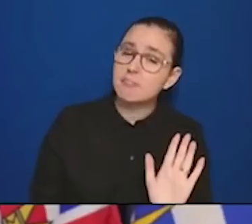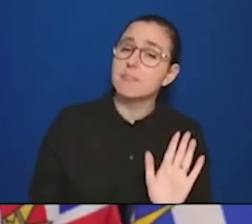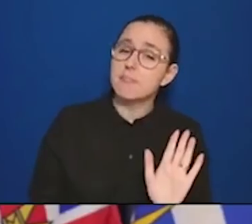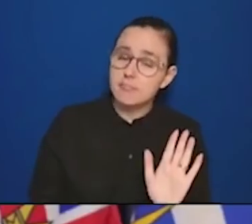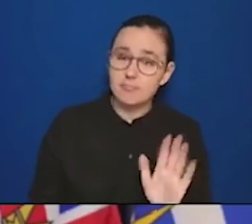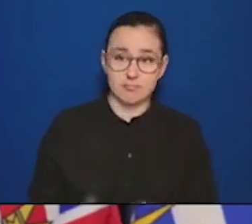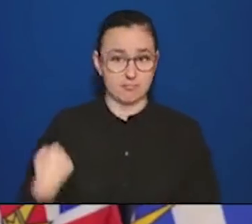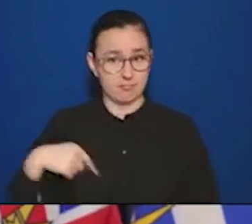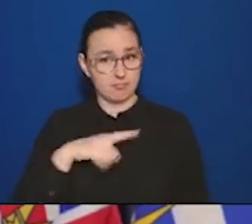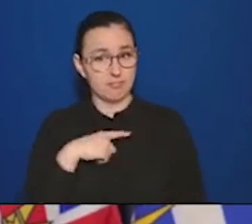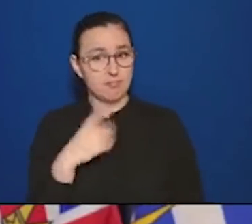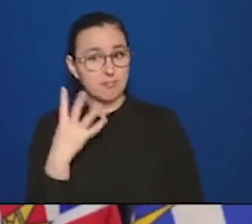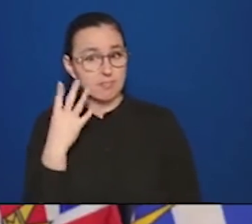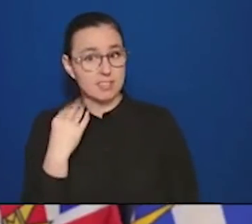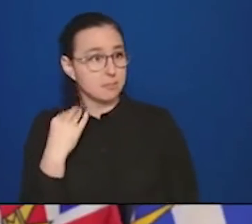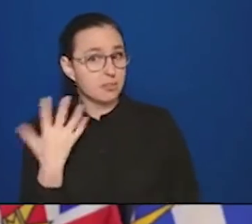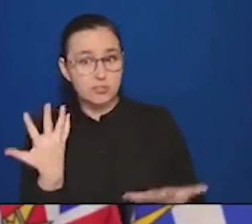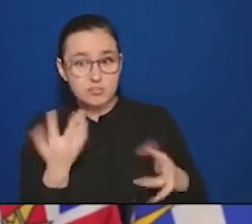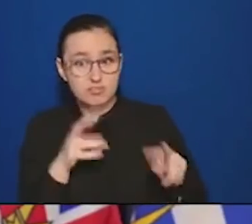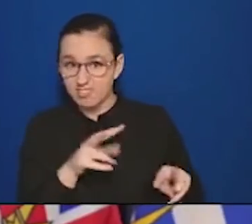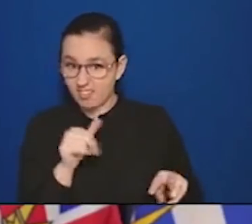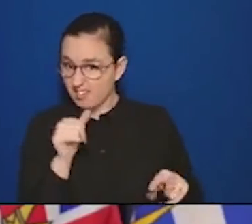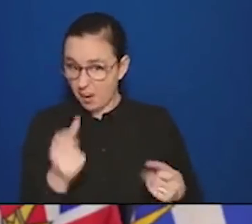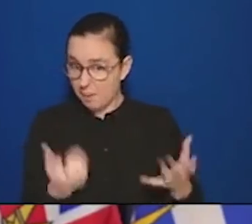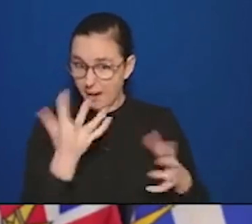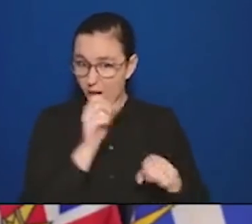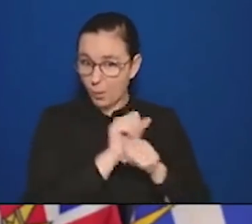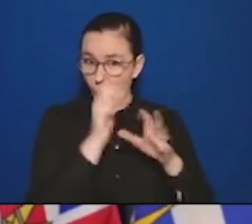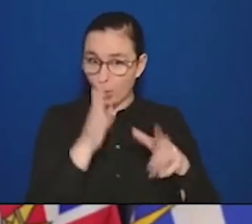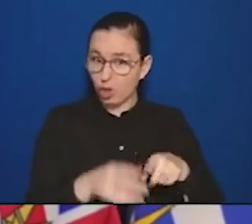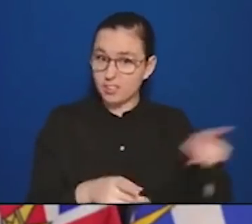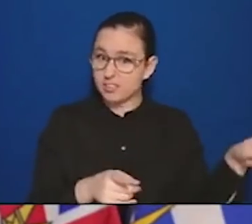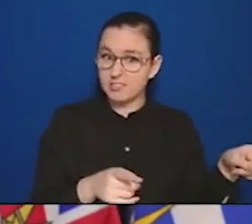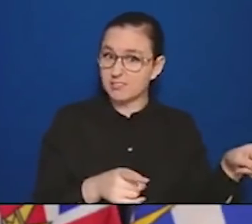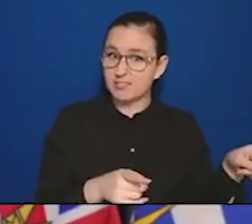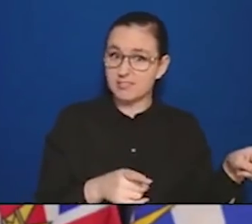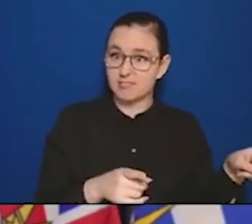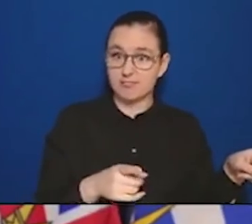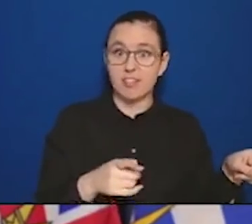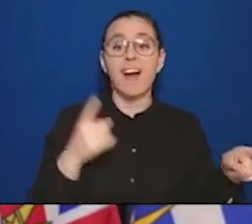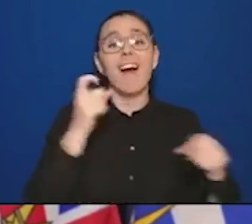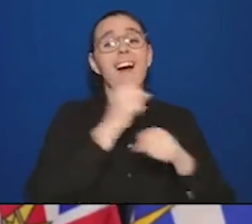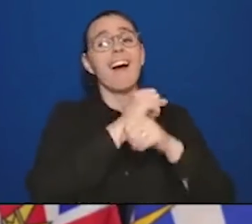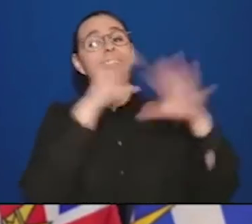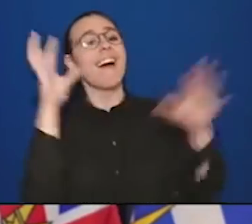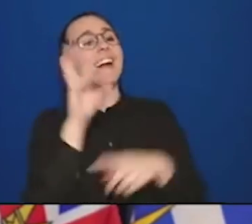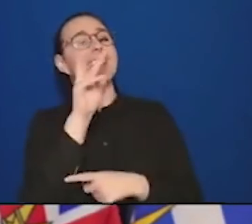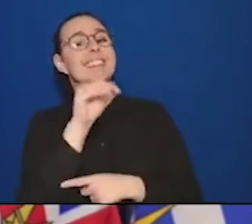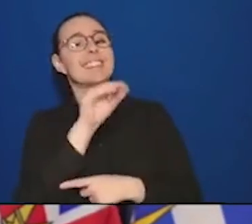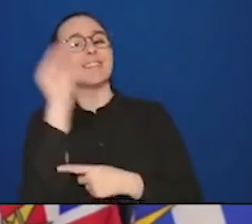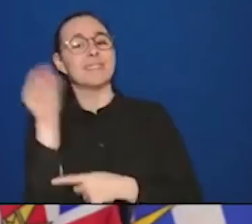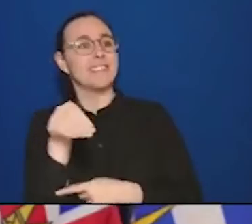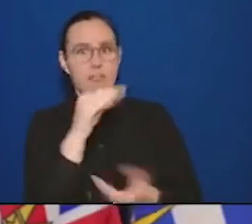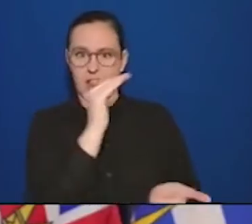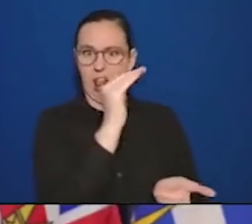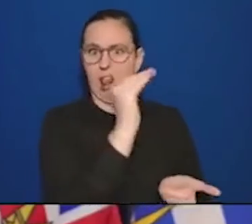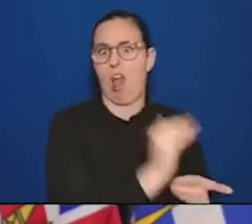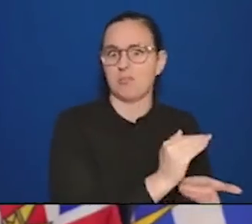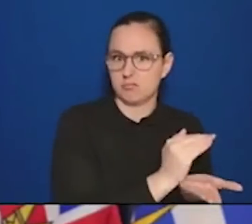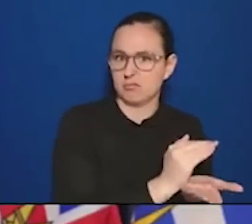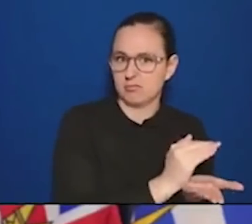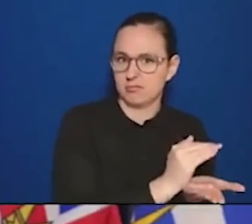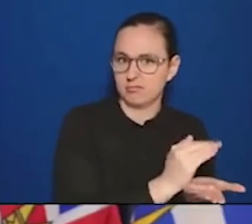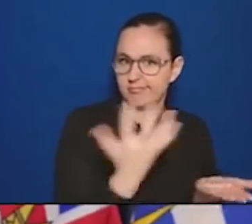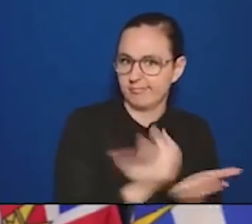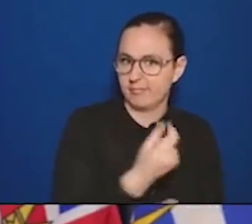far fewer workers actually utilized that benefit, and that's why I think the budget